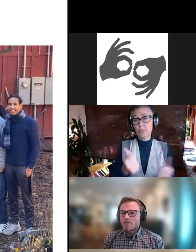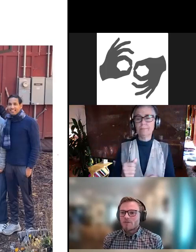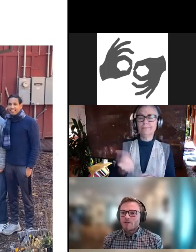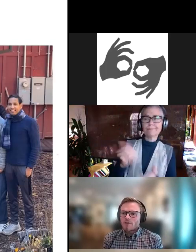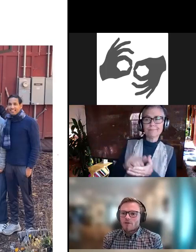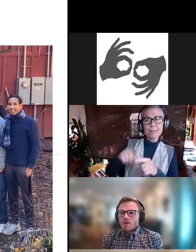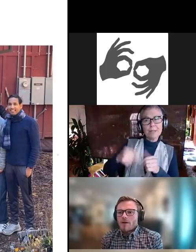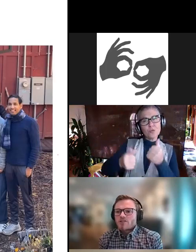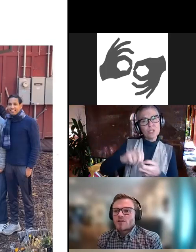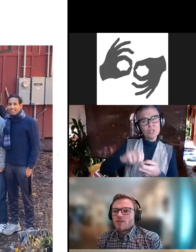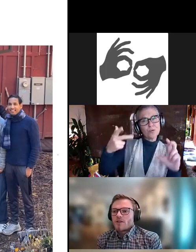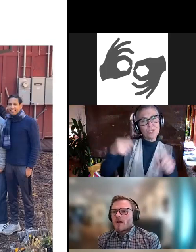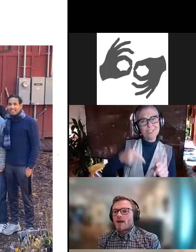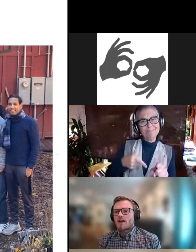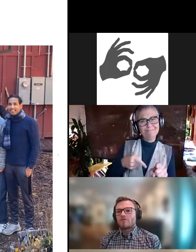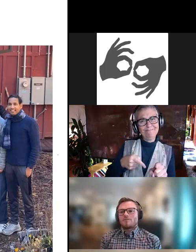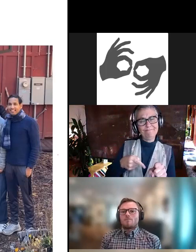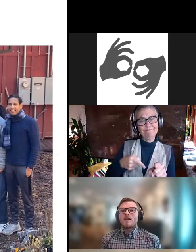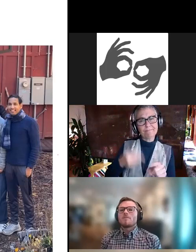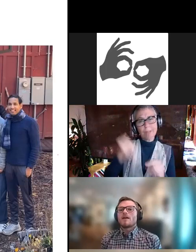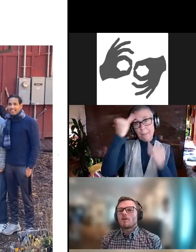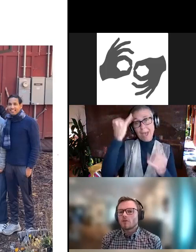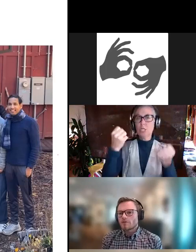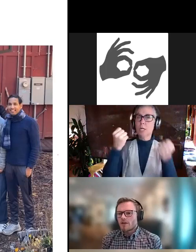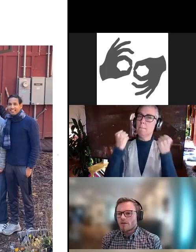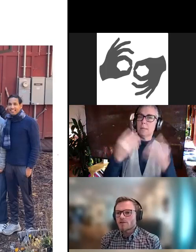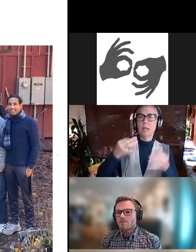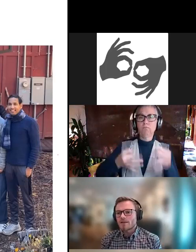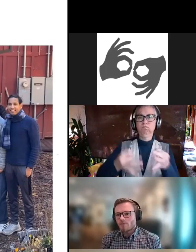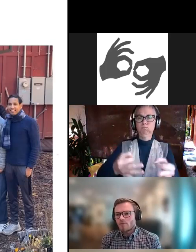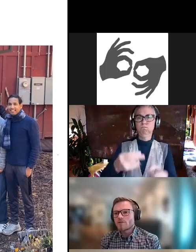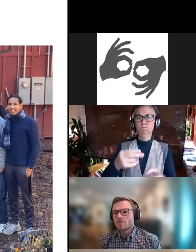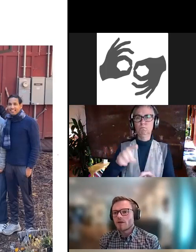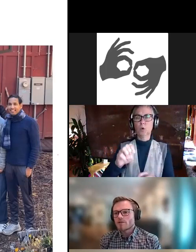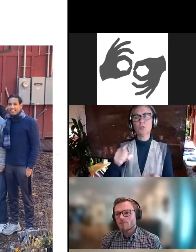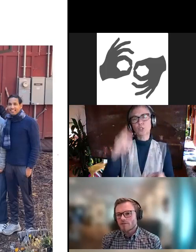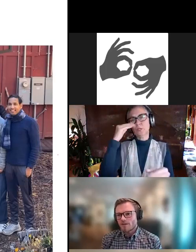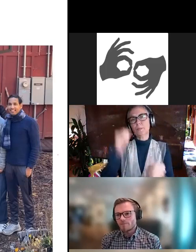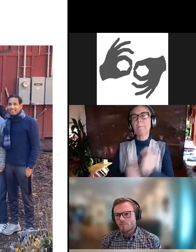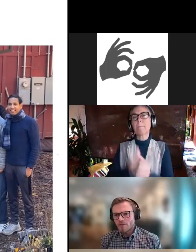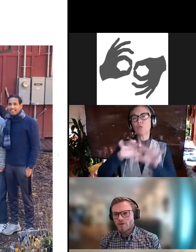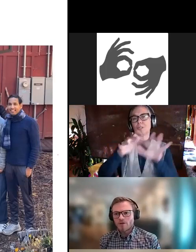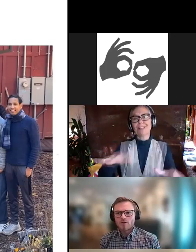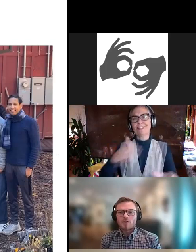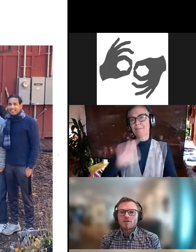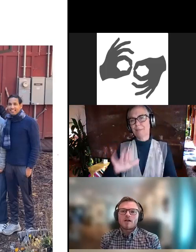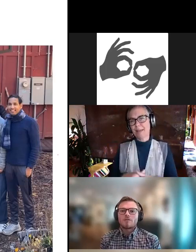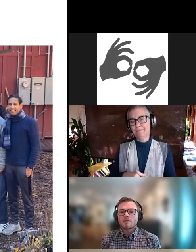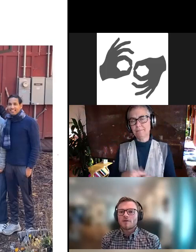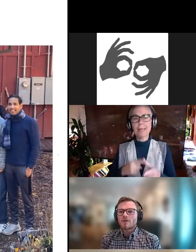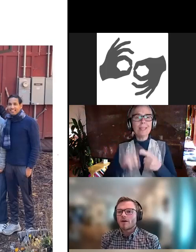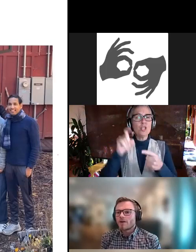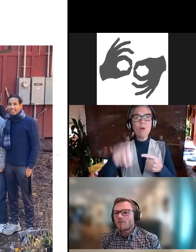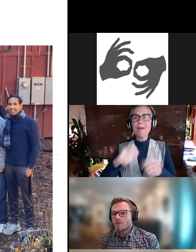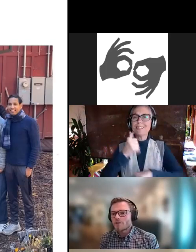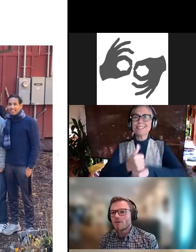on the protein, right? So imagine that you have many holes, right? You expect that most of the landscape is dead. Then you're going to want to set